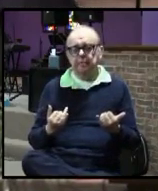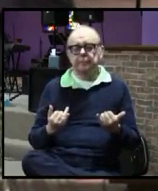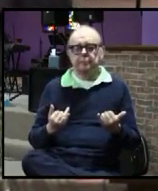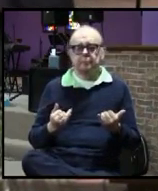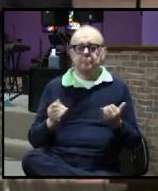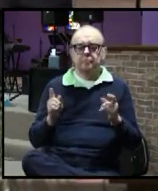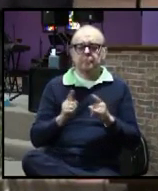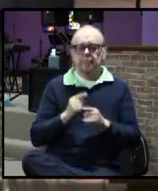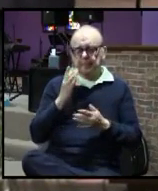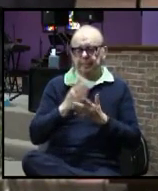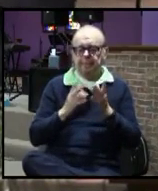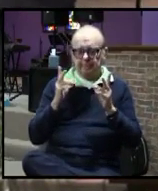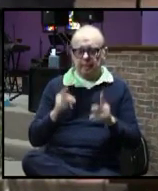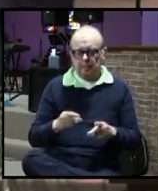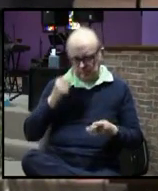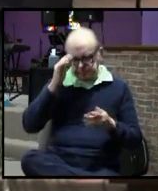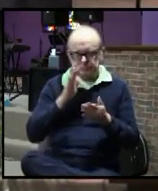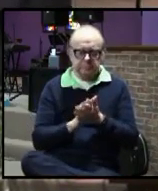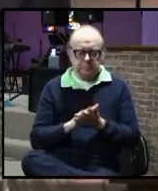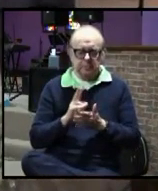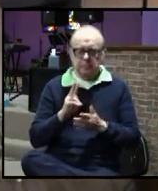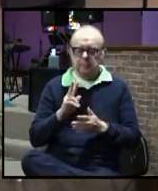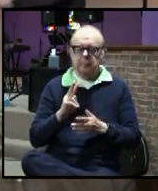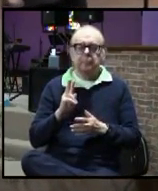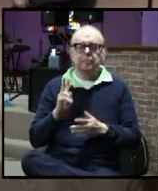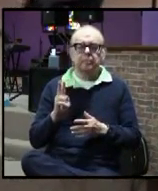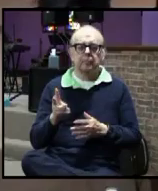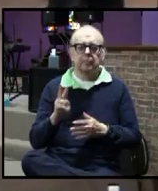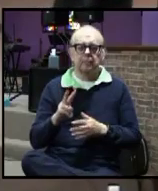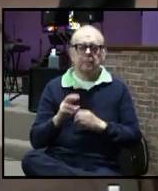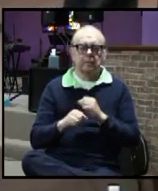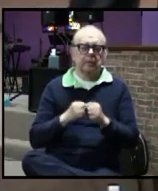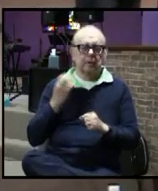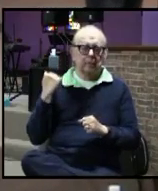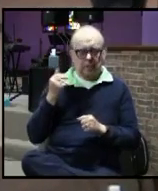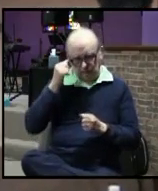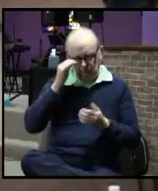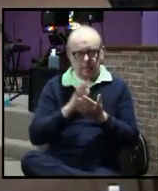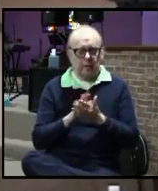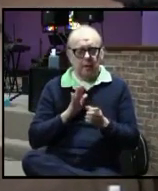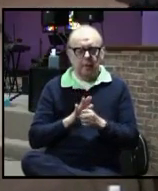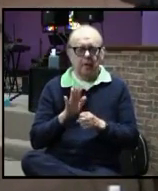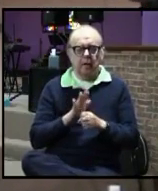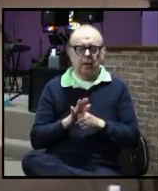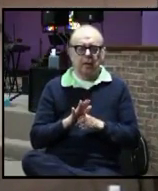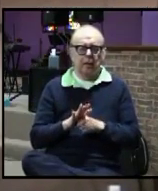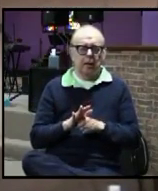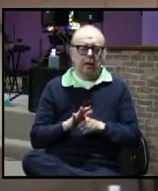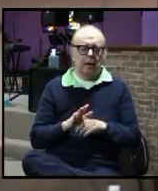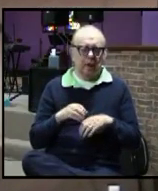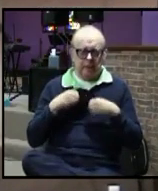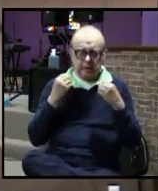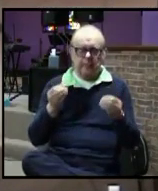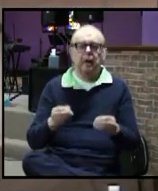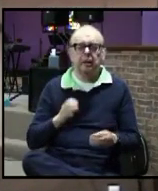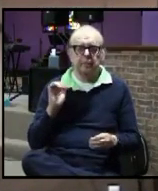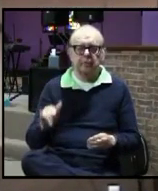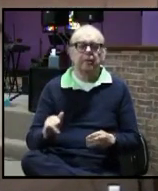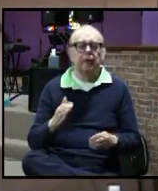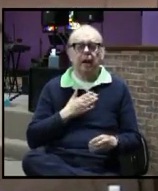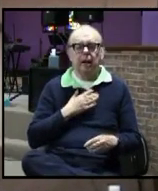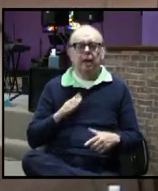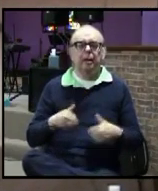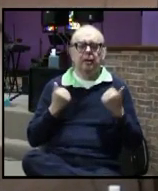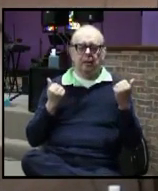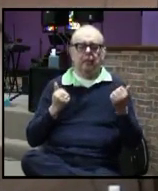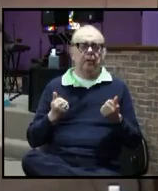today, as someone who believed that about 22 years ago, I believed it enough that I staked my eternity on it. I believed it enough